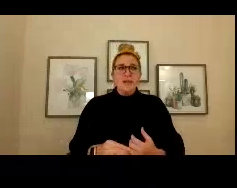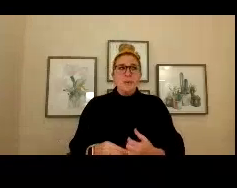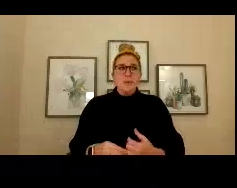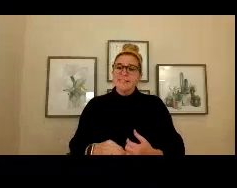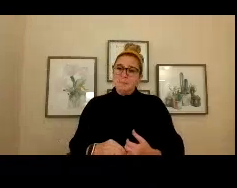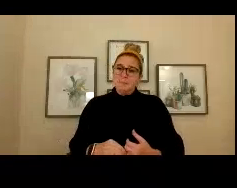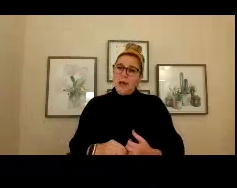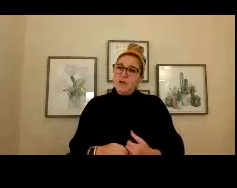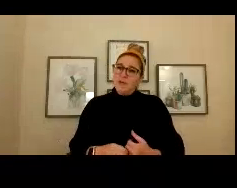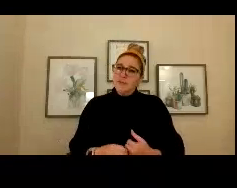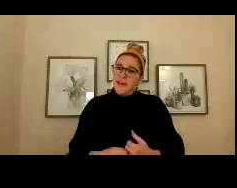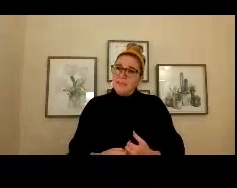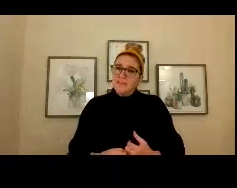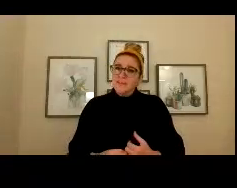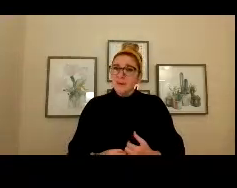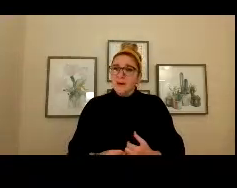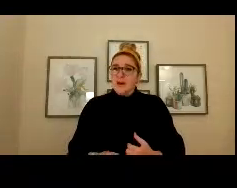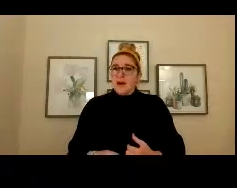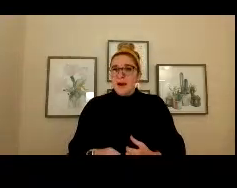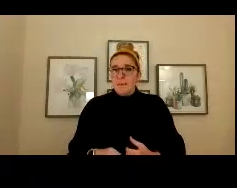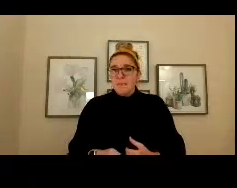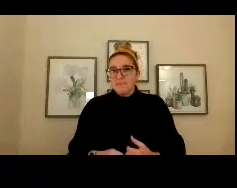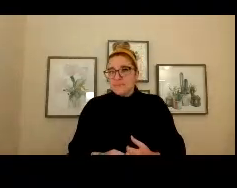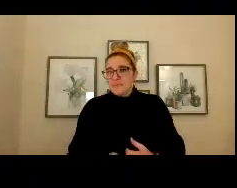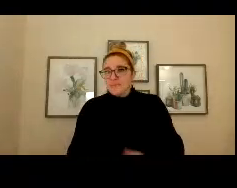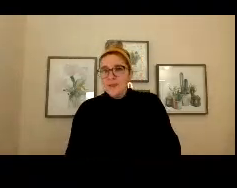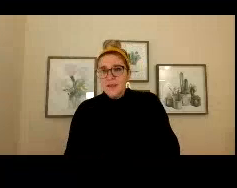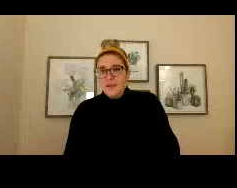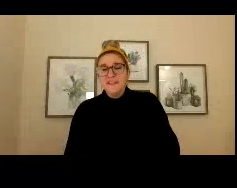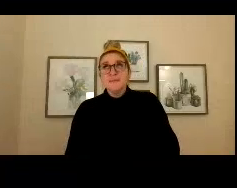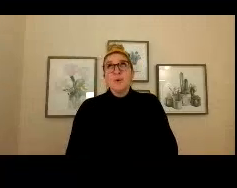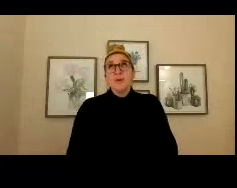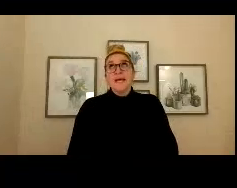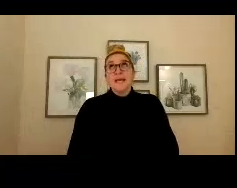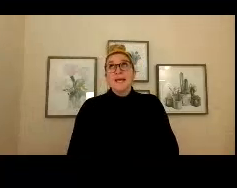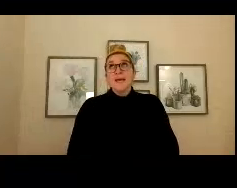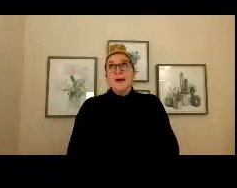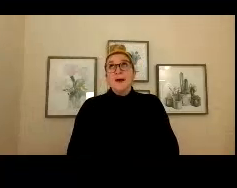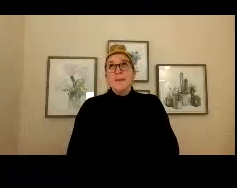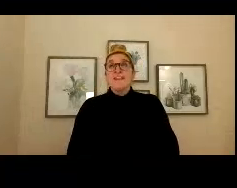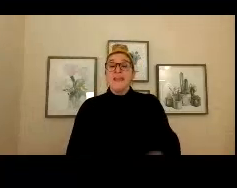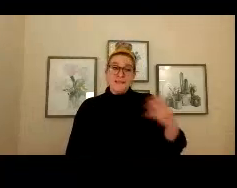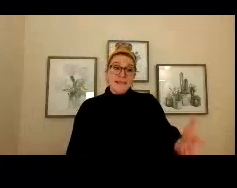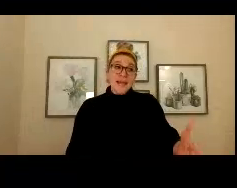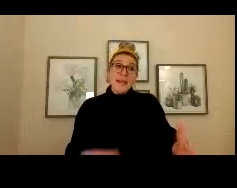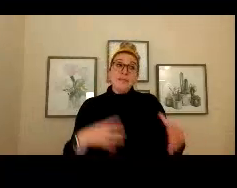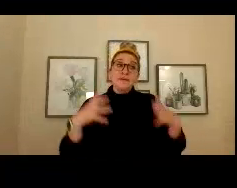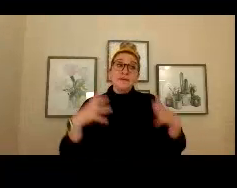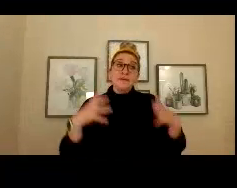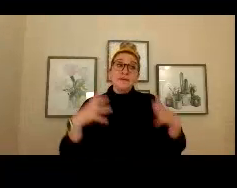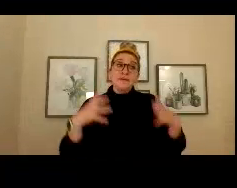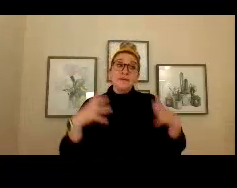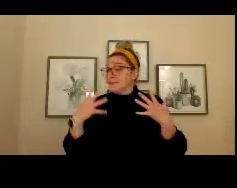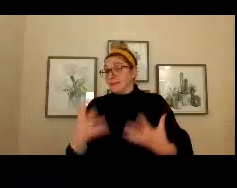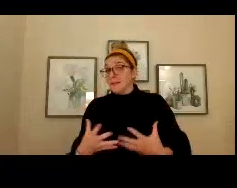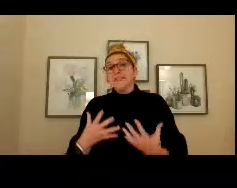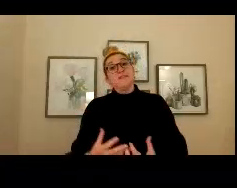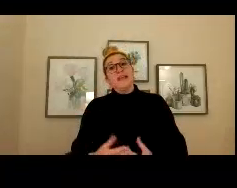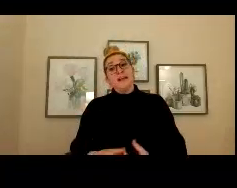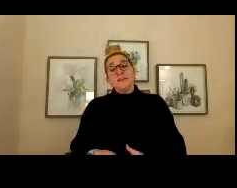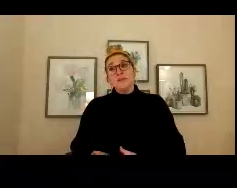out like what's going to be helpful for them. So, if it's more like at the end of the day, they're going to do things that like a